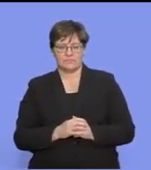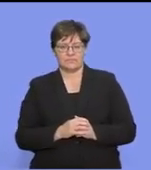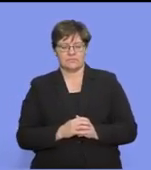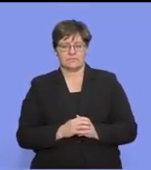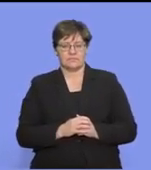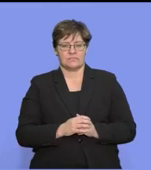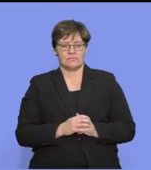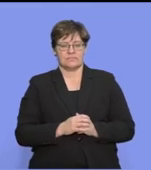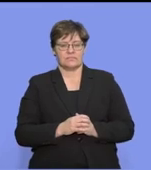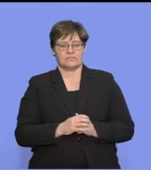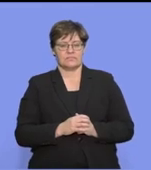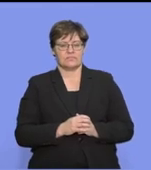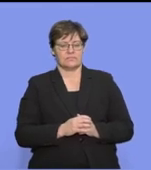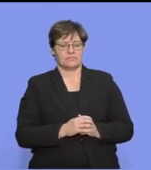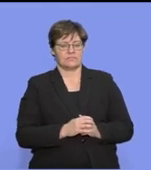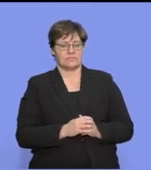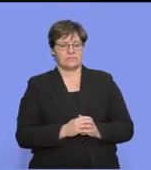amongst the offspring.